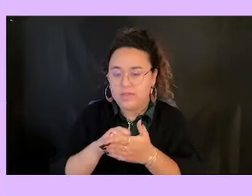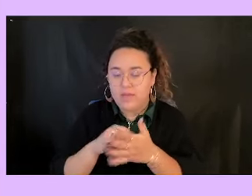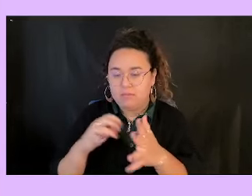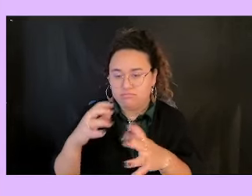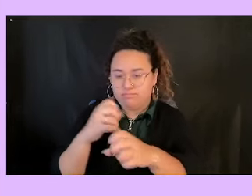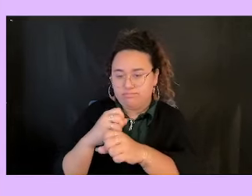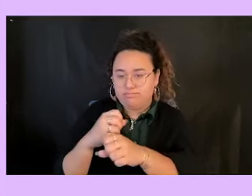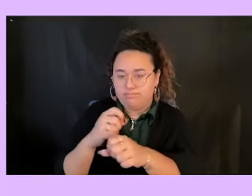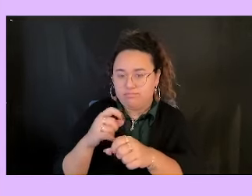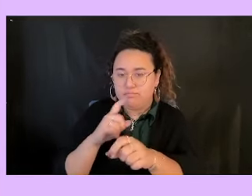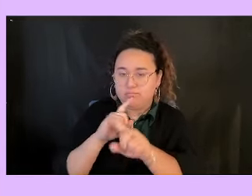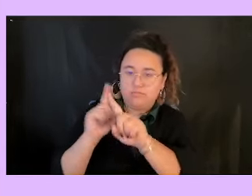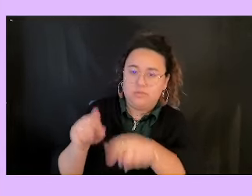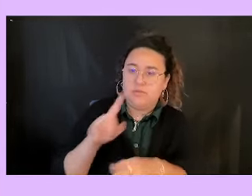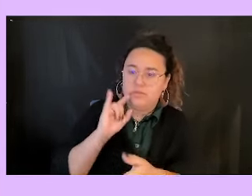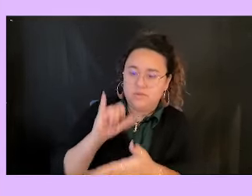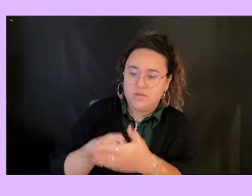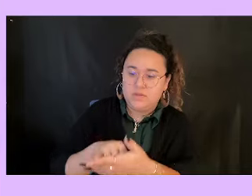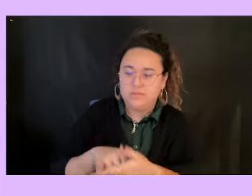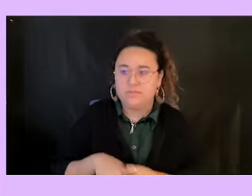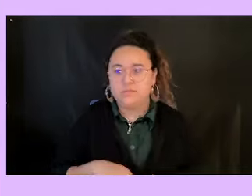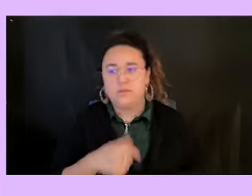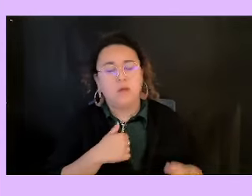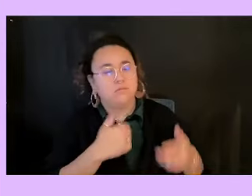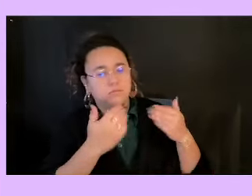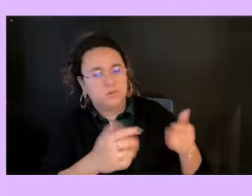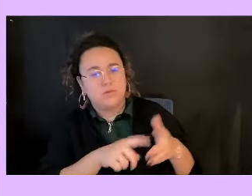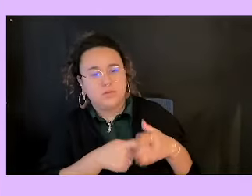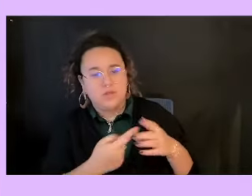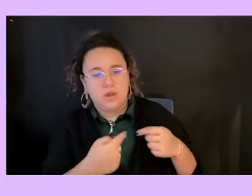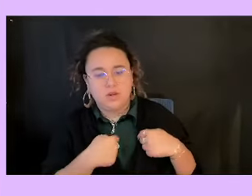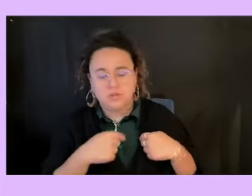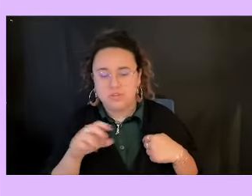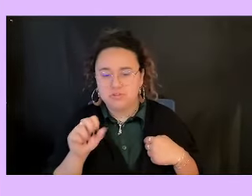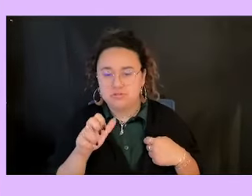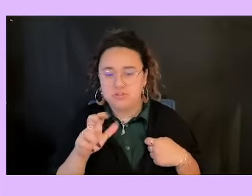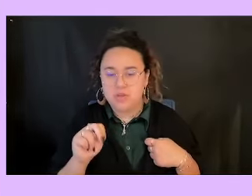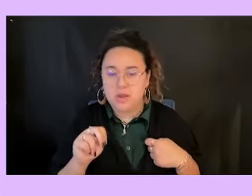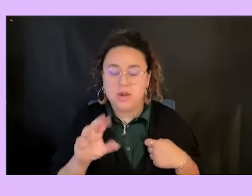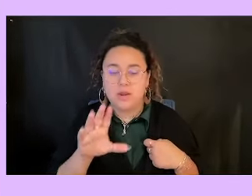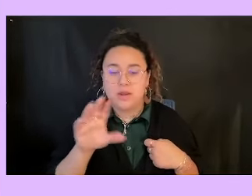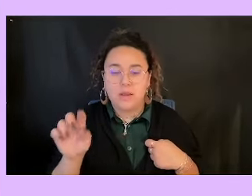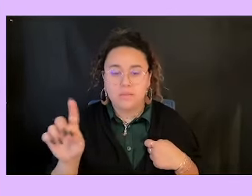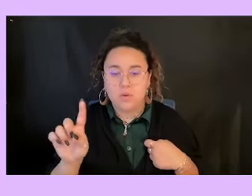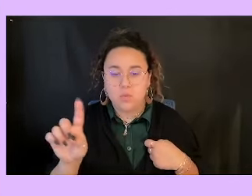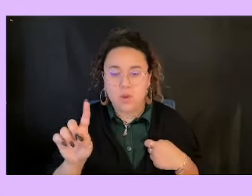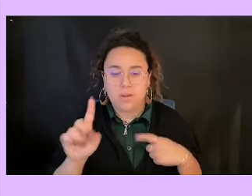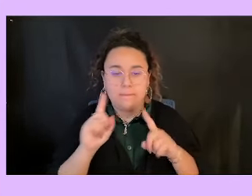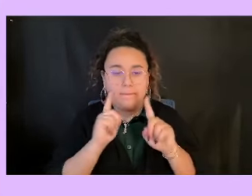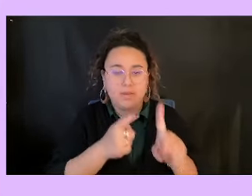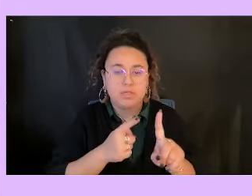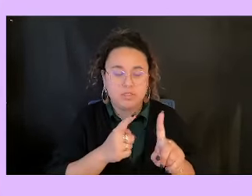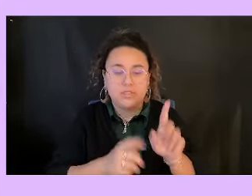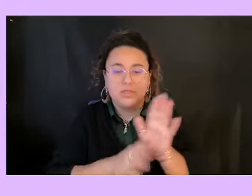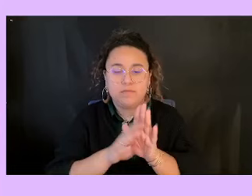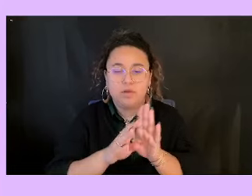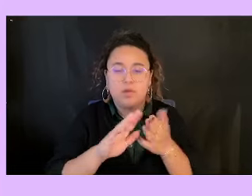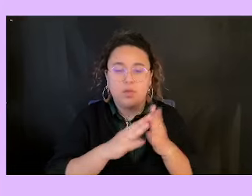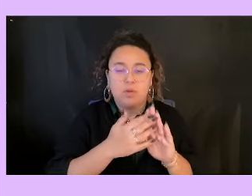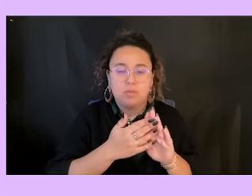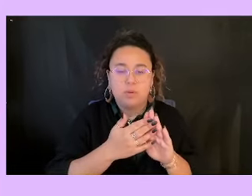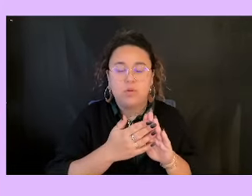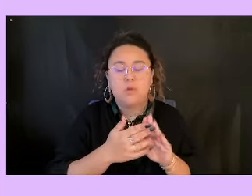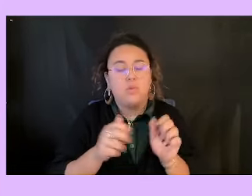that. Sure, I'll start. So Company One's mission is to build community at the intersection of art and social